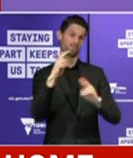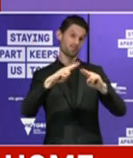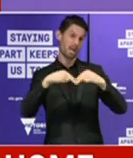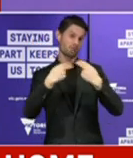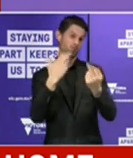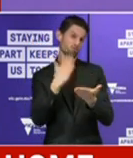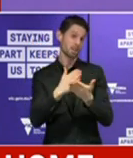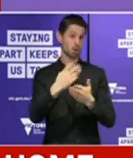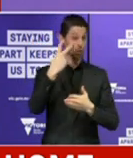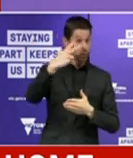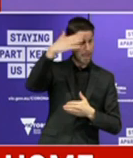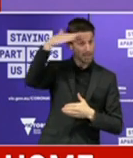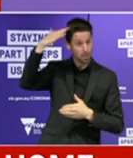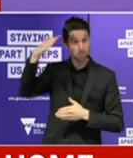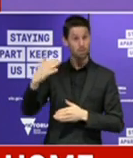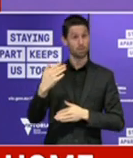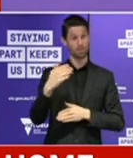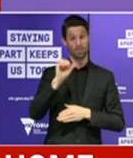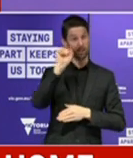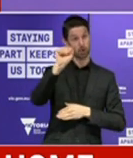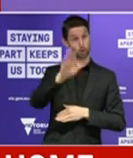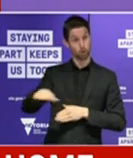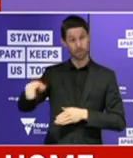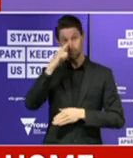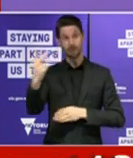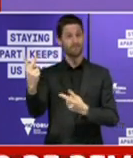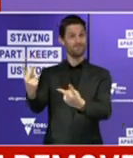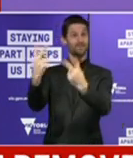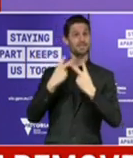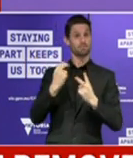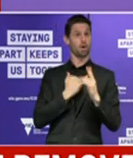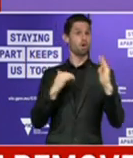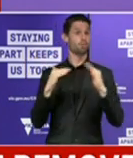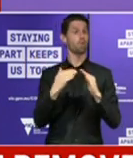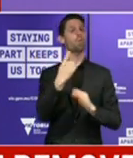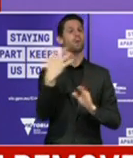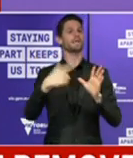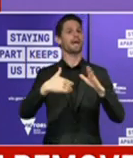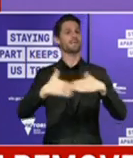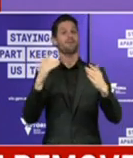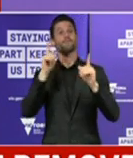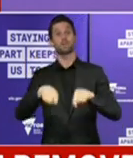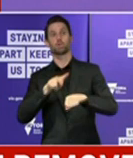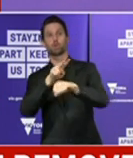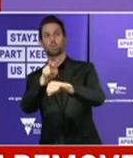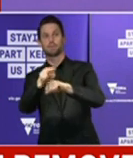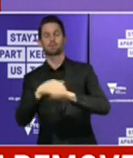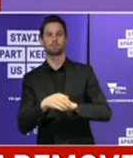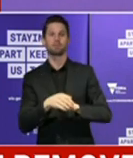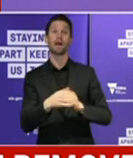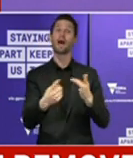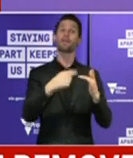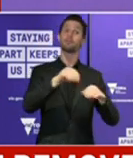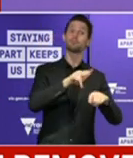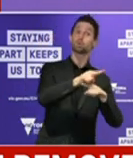children, to your home once a day. No more often than that. The following will be open subject to conditions